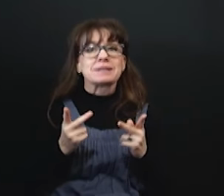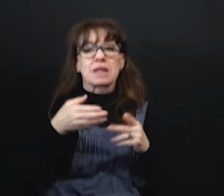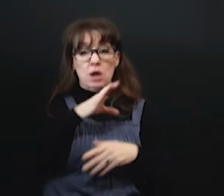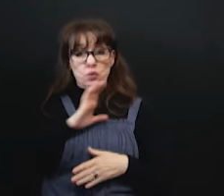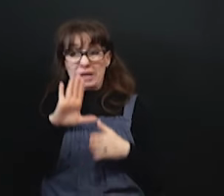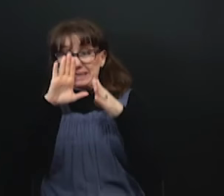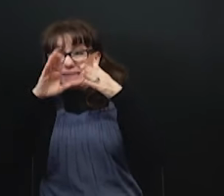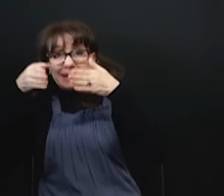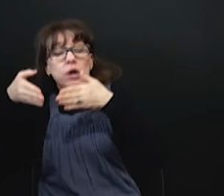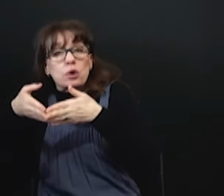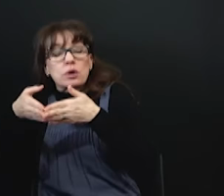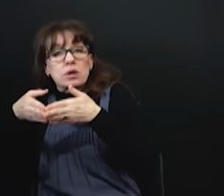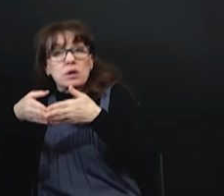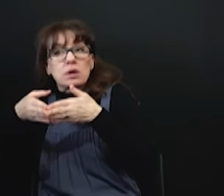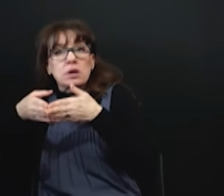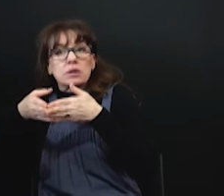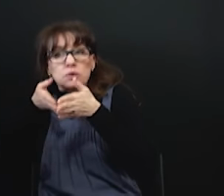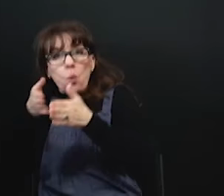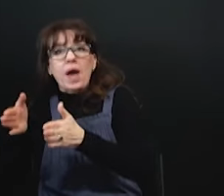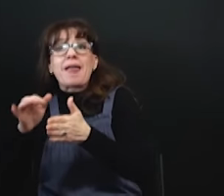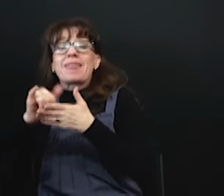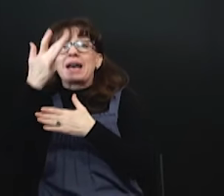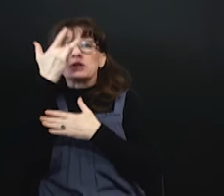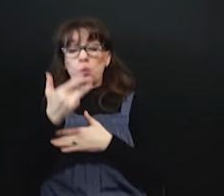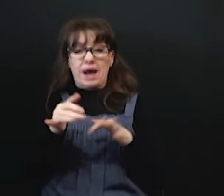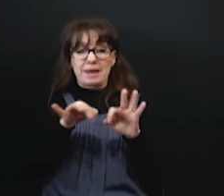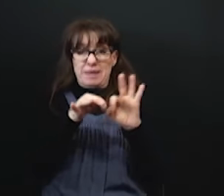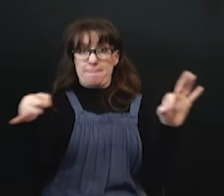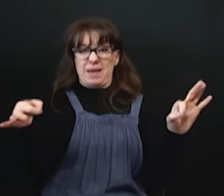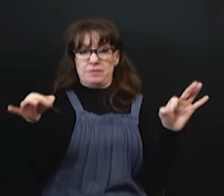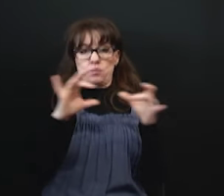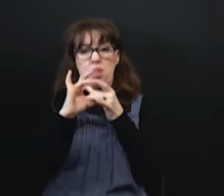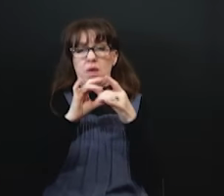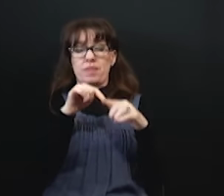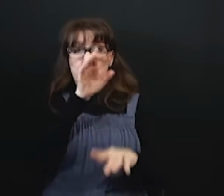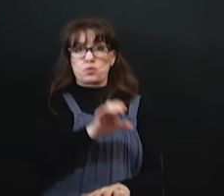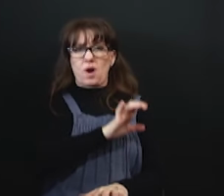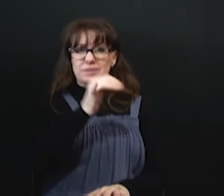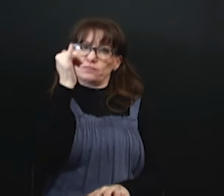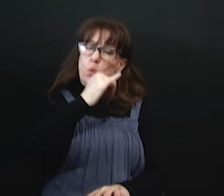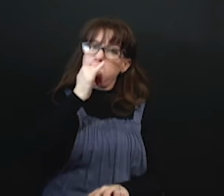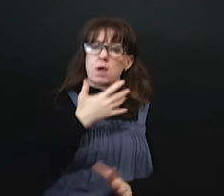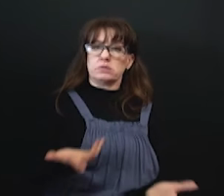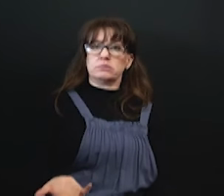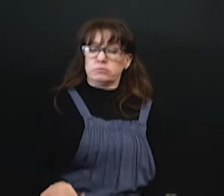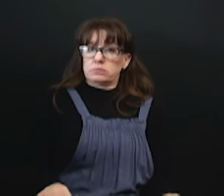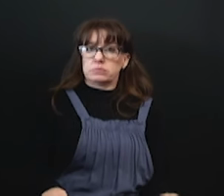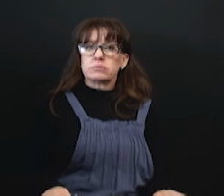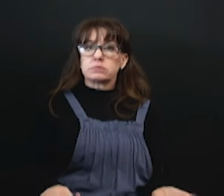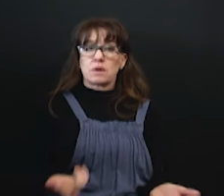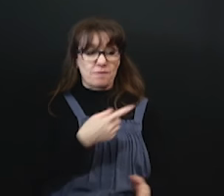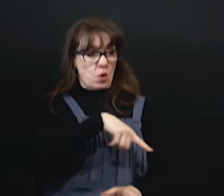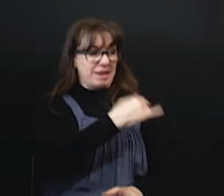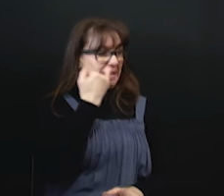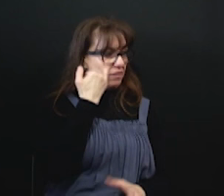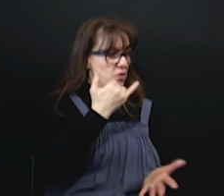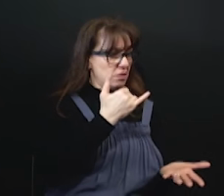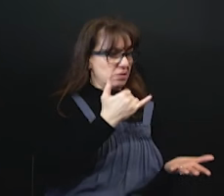is the way. And that's why he says, for the message about the cross is foolishness to those who are